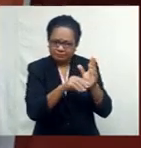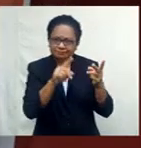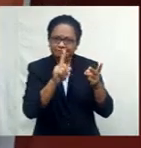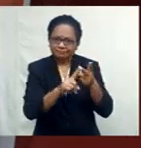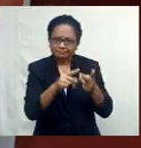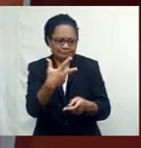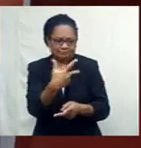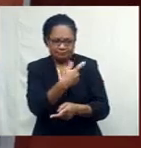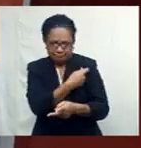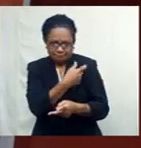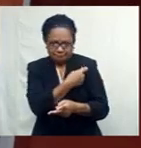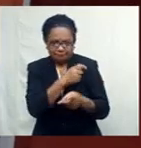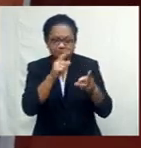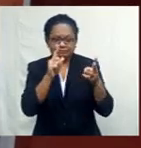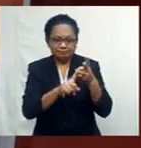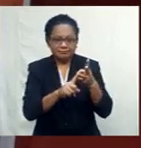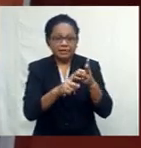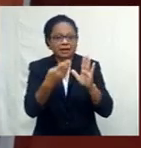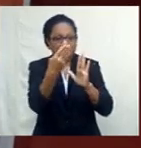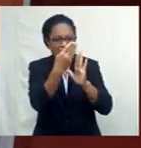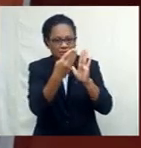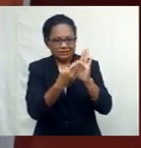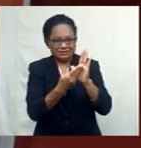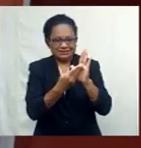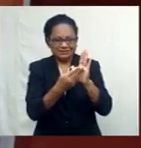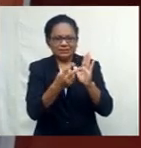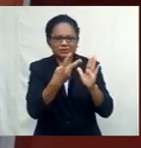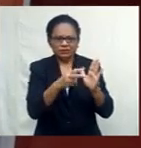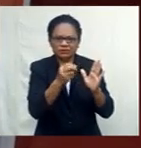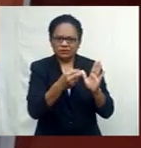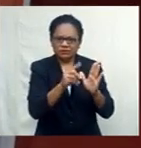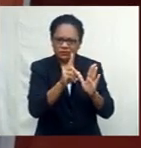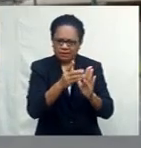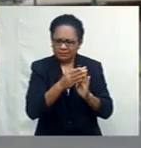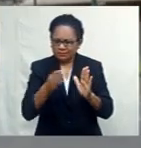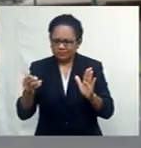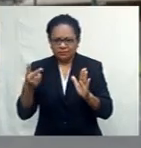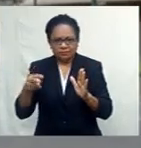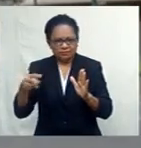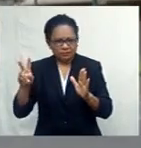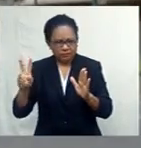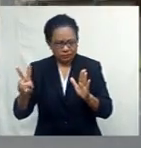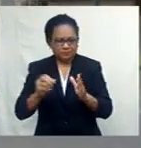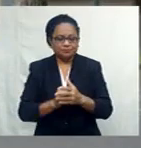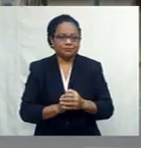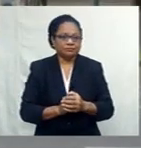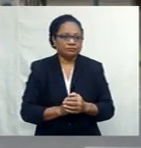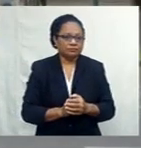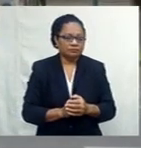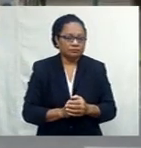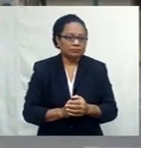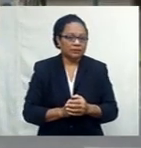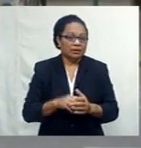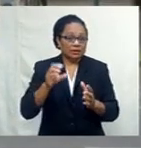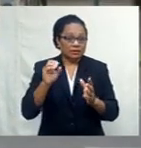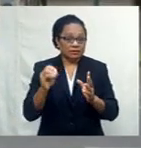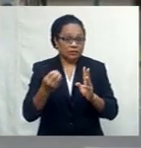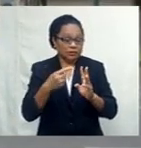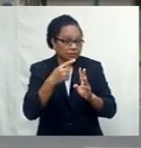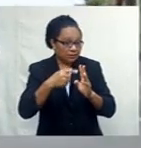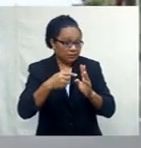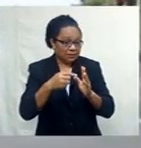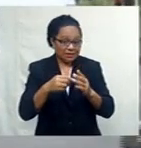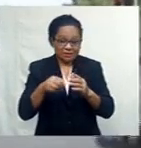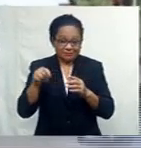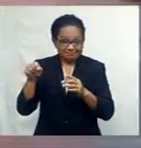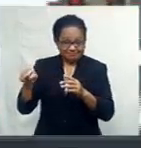and the 2021-2022 national budget initiatives. Koya highlighted the initiative in deploying COVID-safe ambassadors and emphasized